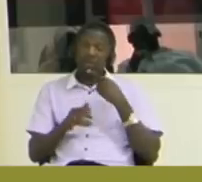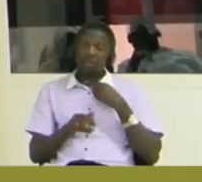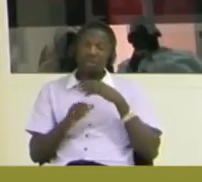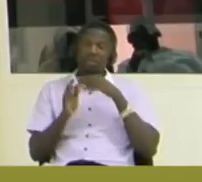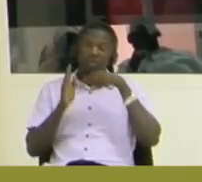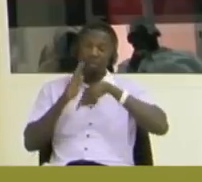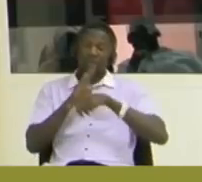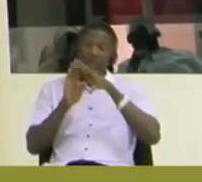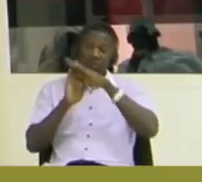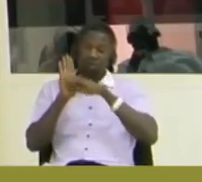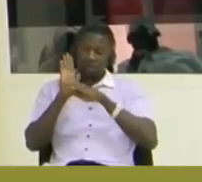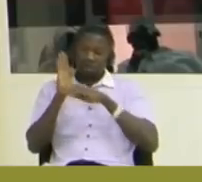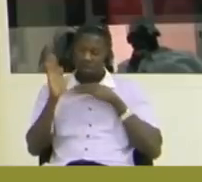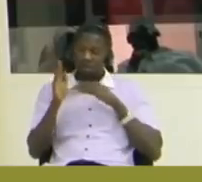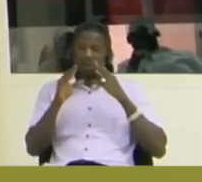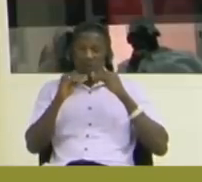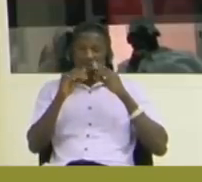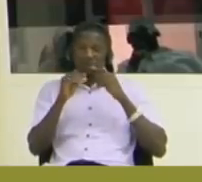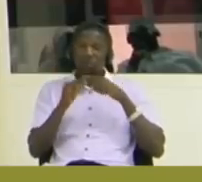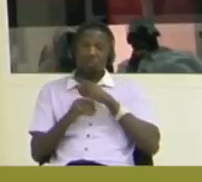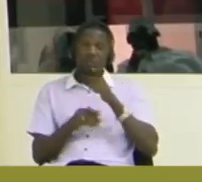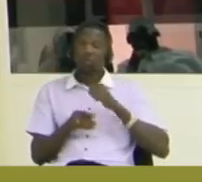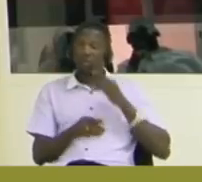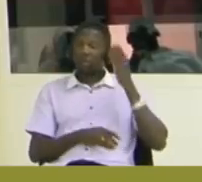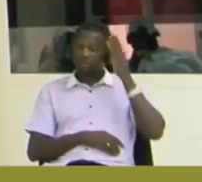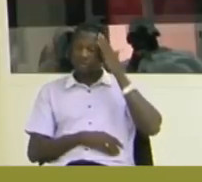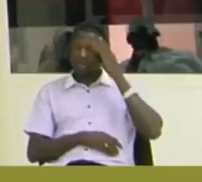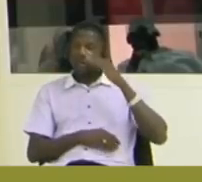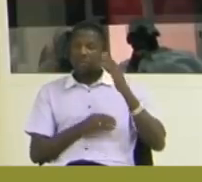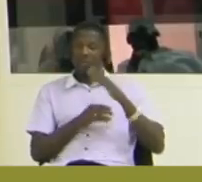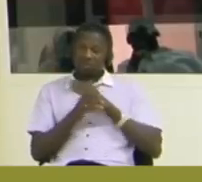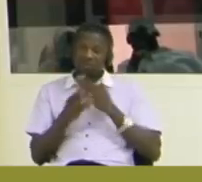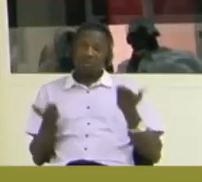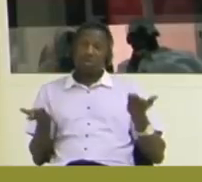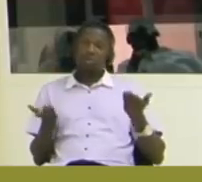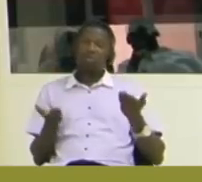speech that we would not have known beforehand.